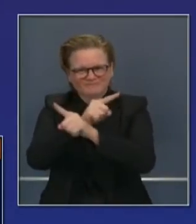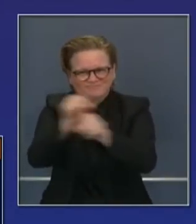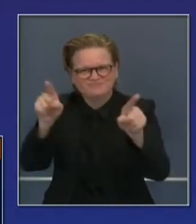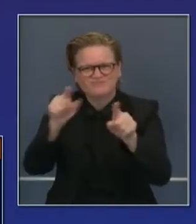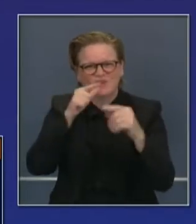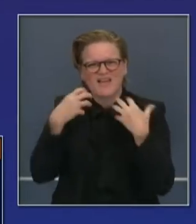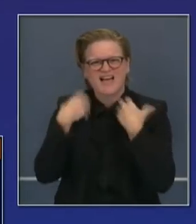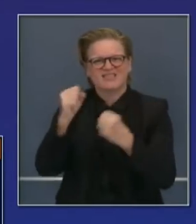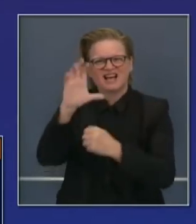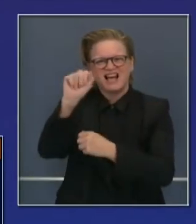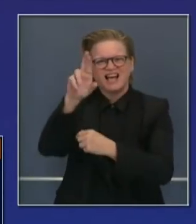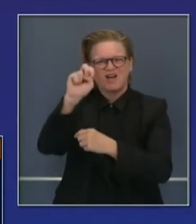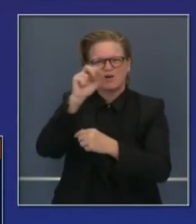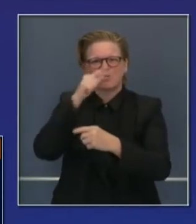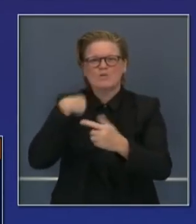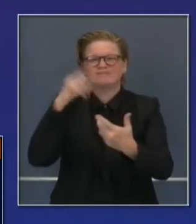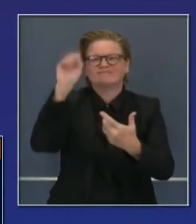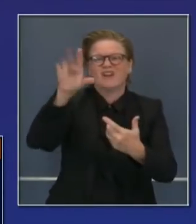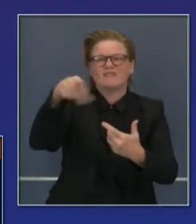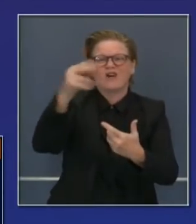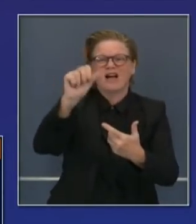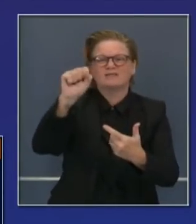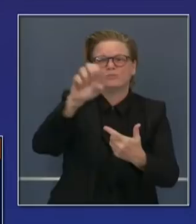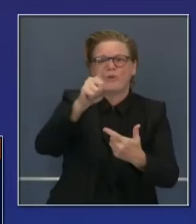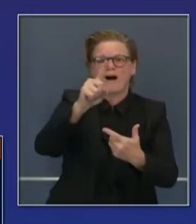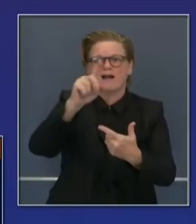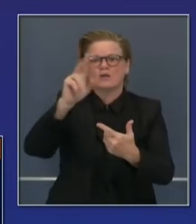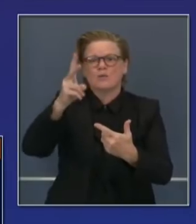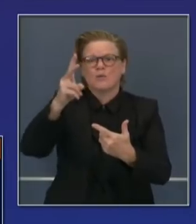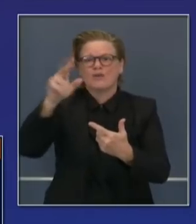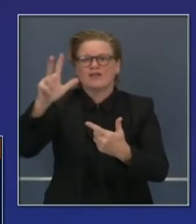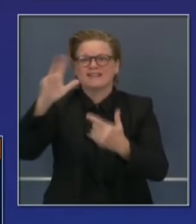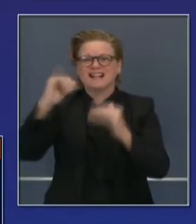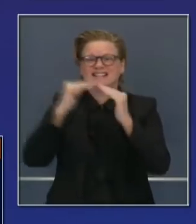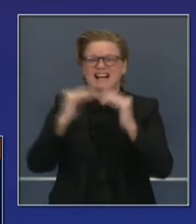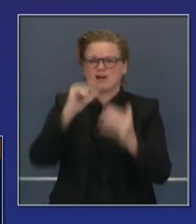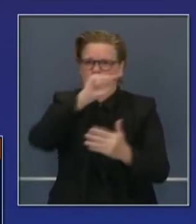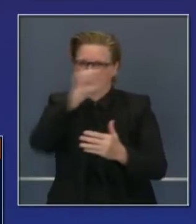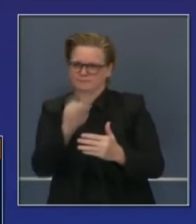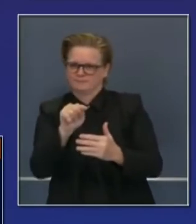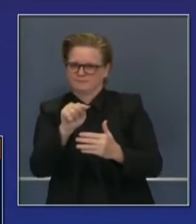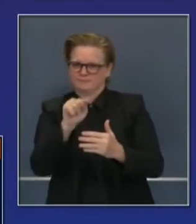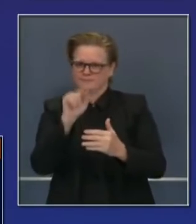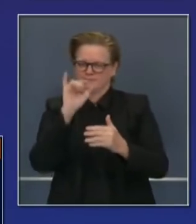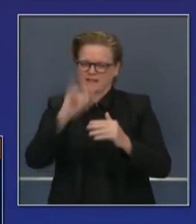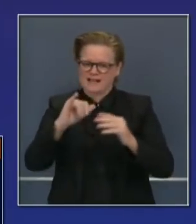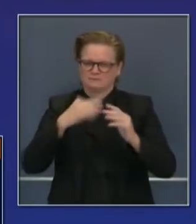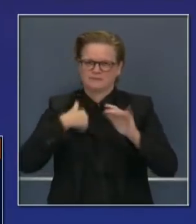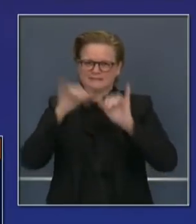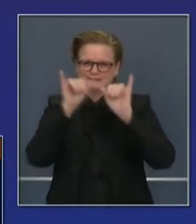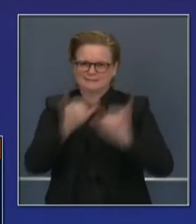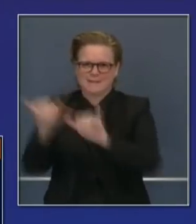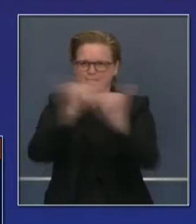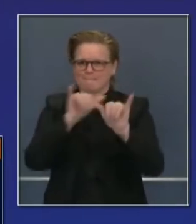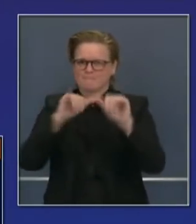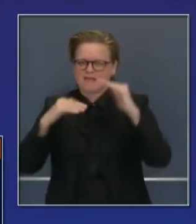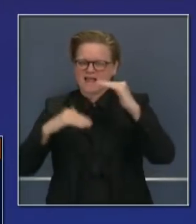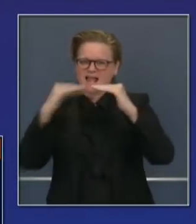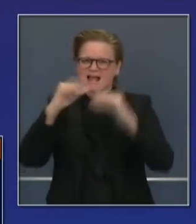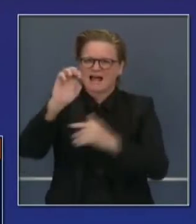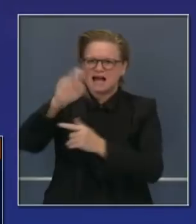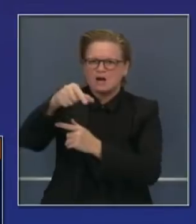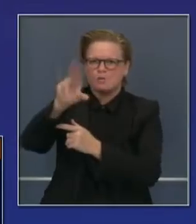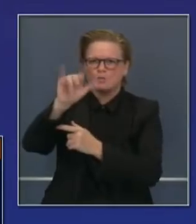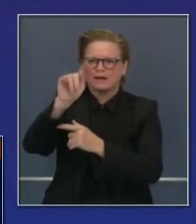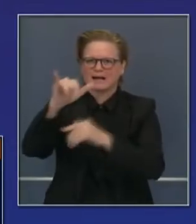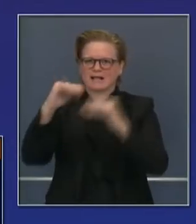expect that everyone in the healthcare delivery system is held to the same ethical standard of prioritizing truly those